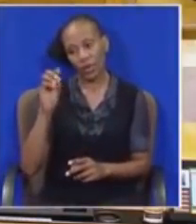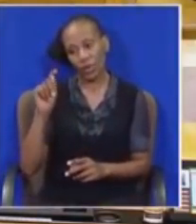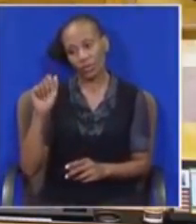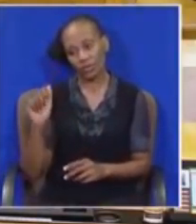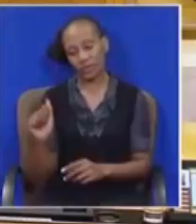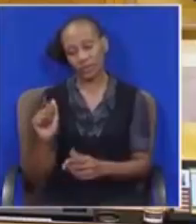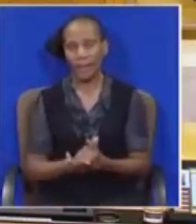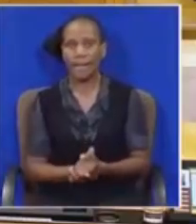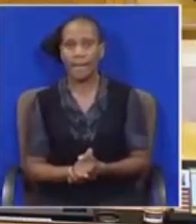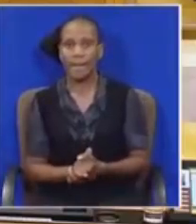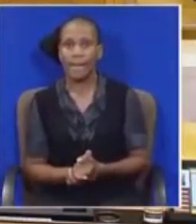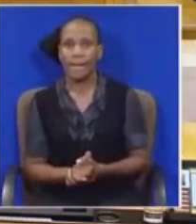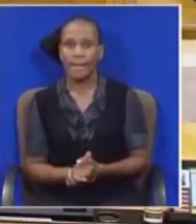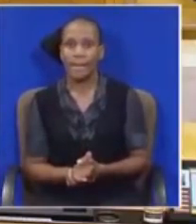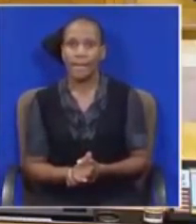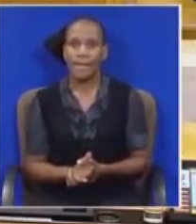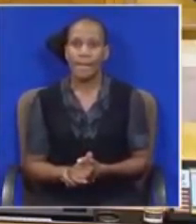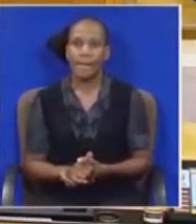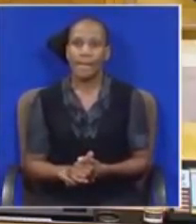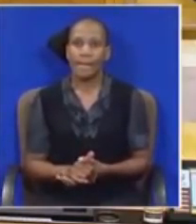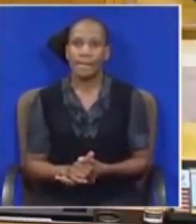South Africa. I thank you.